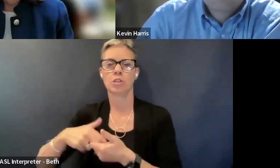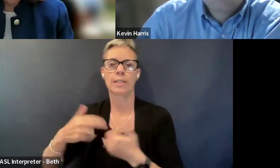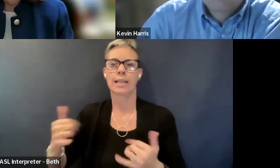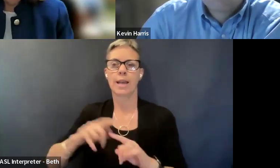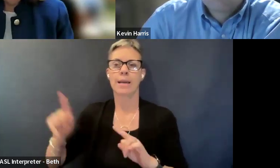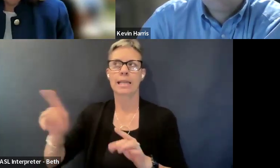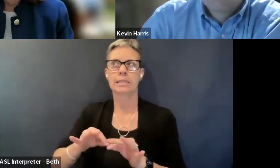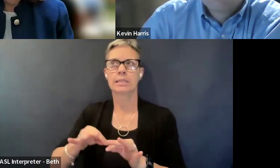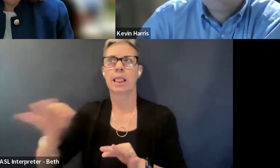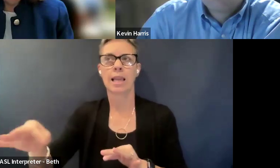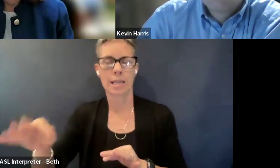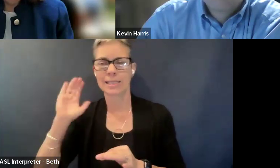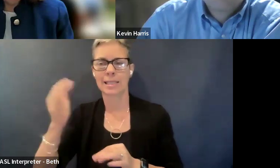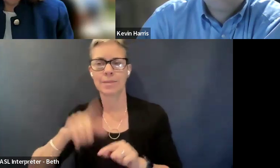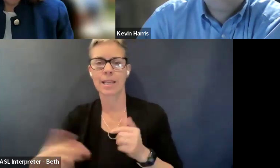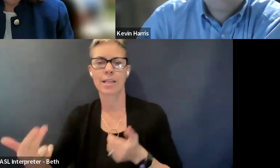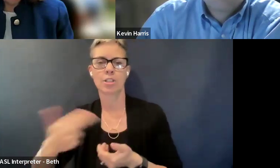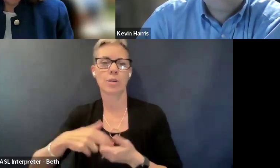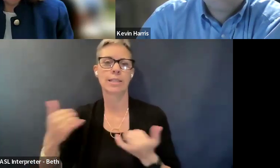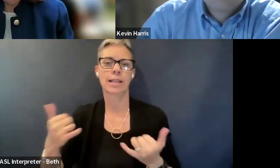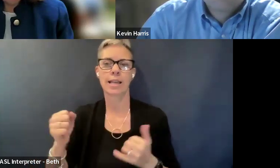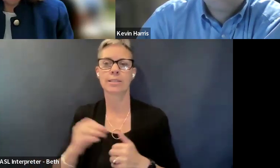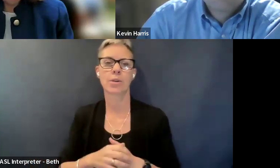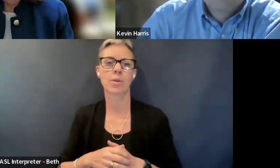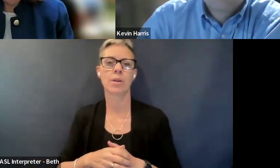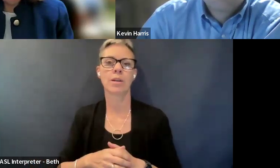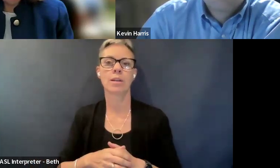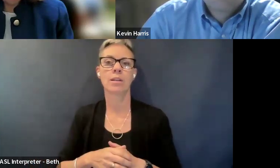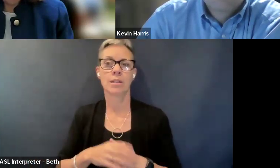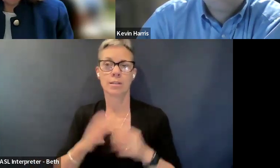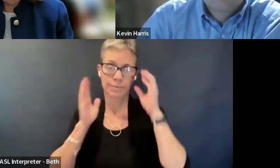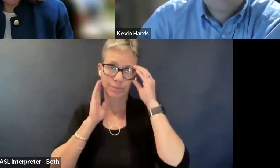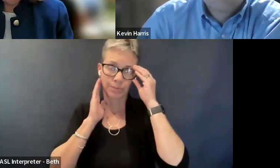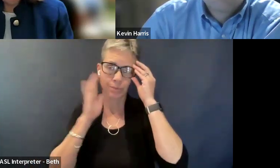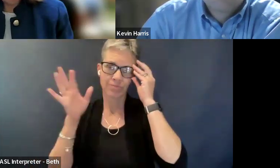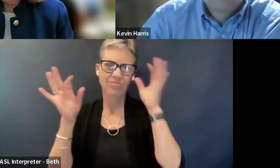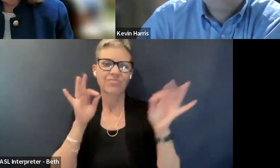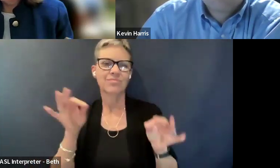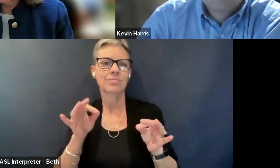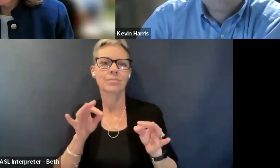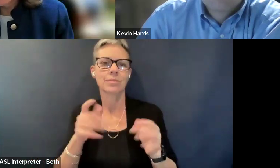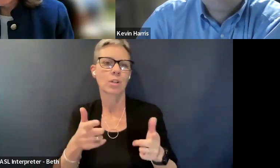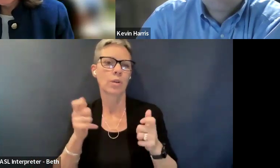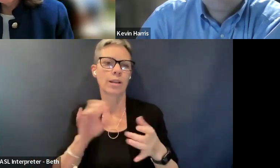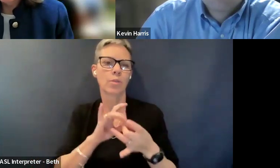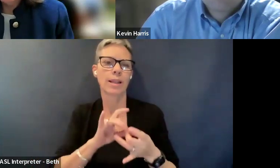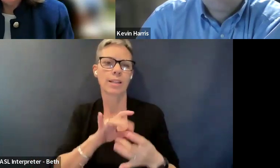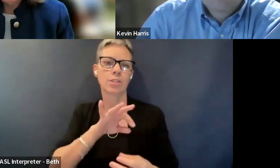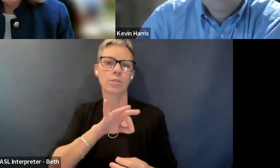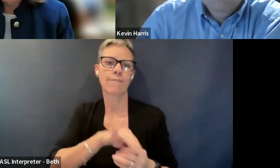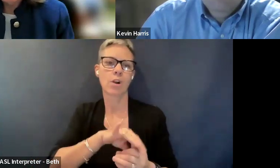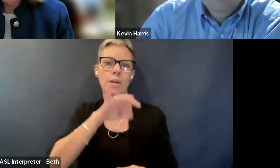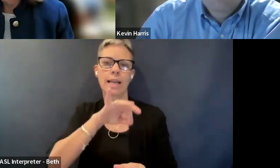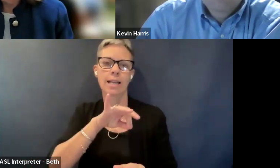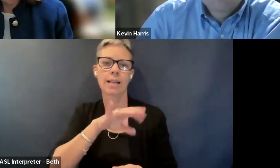delayed, and it looks like he might not be able to. So I'm gonna go quickly over the voting initiative and